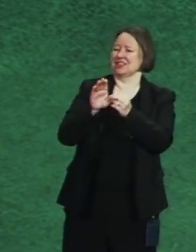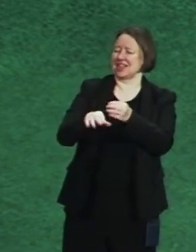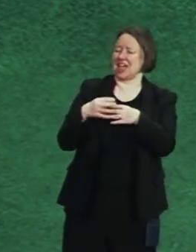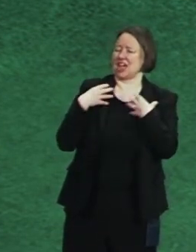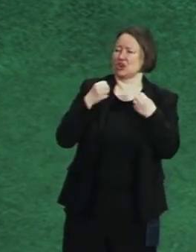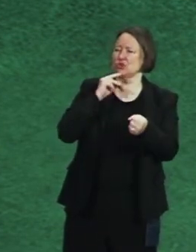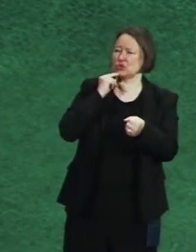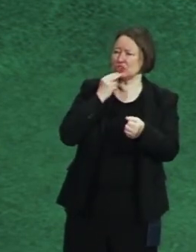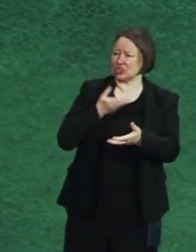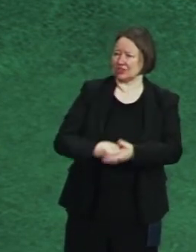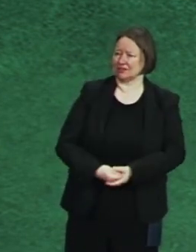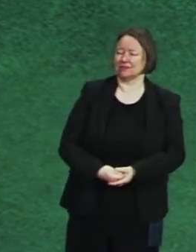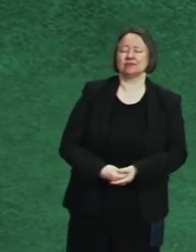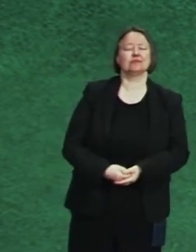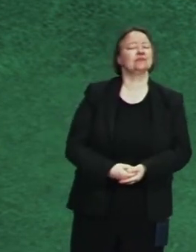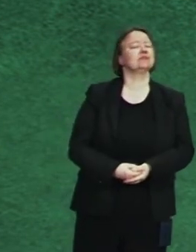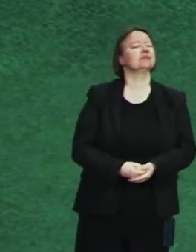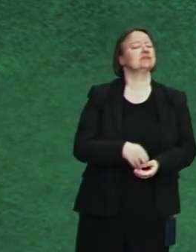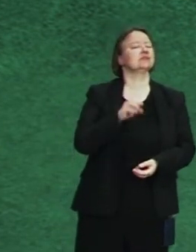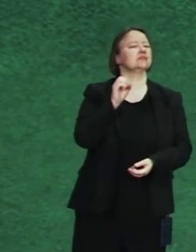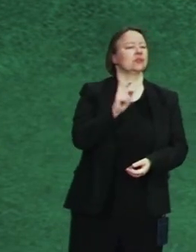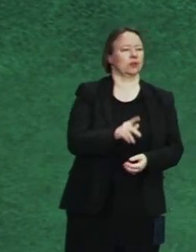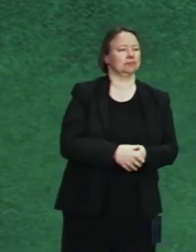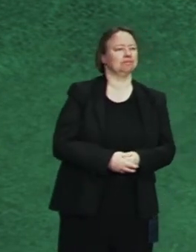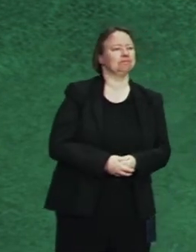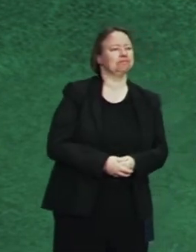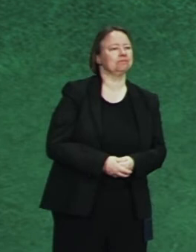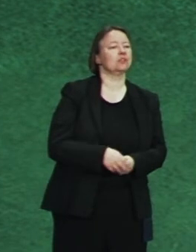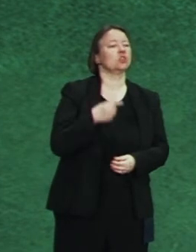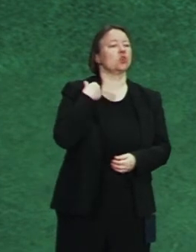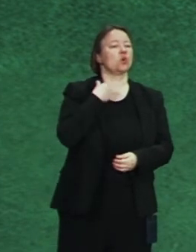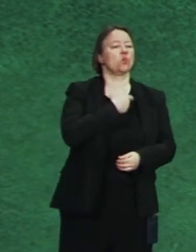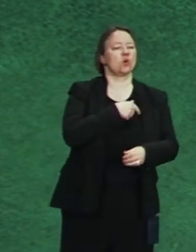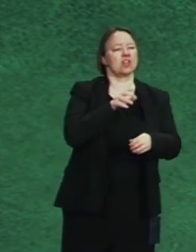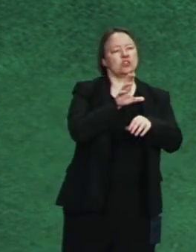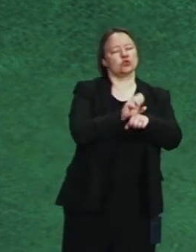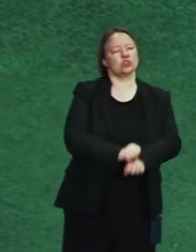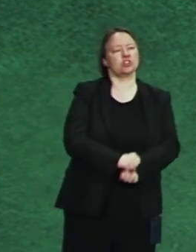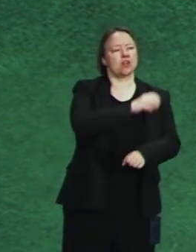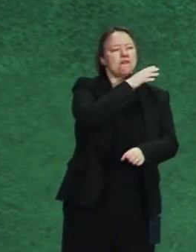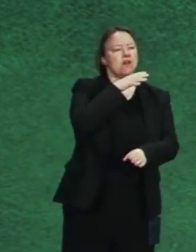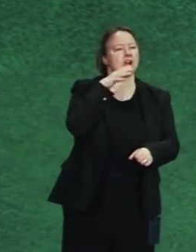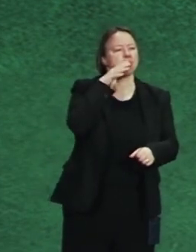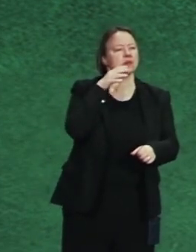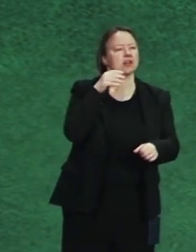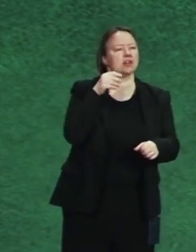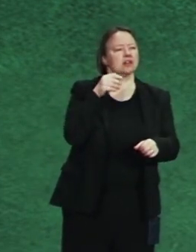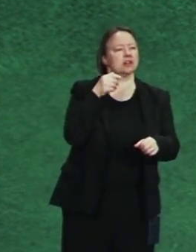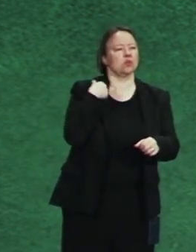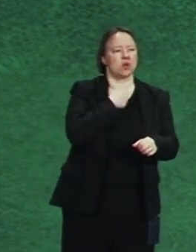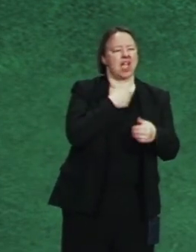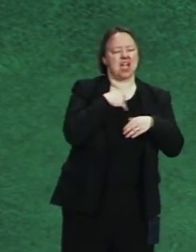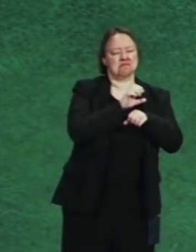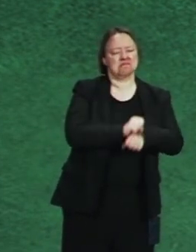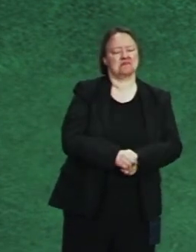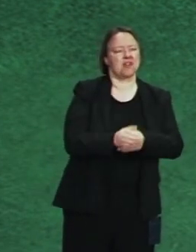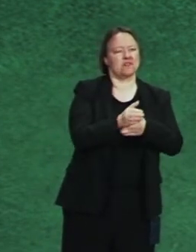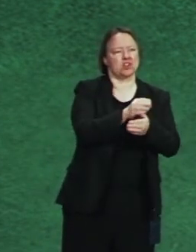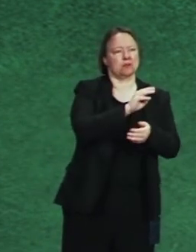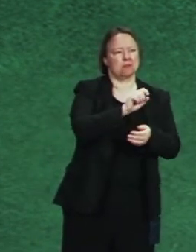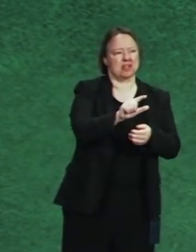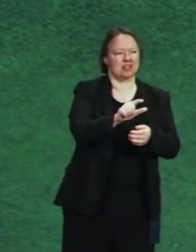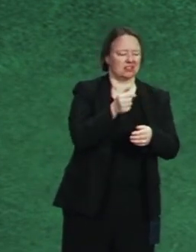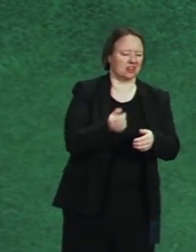nutrition? Okay, so with the traditional farming, we have traditional fish meals for